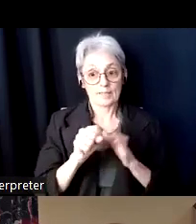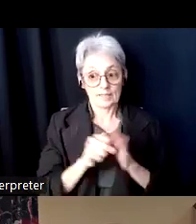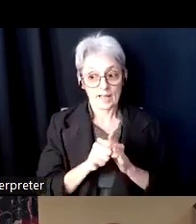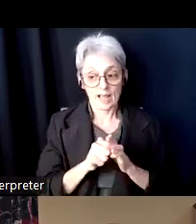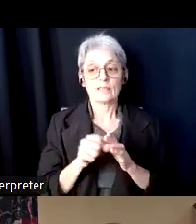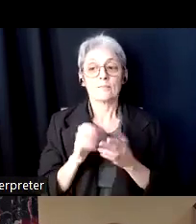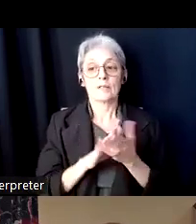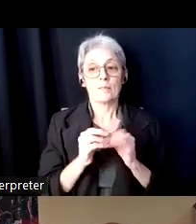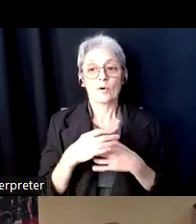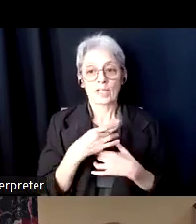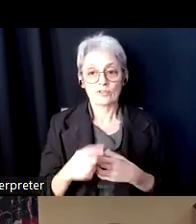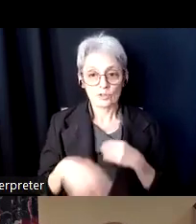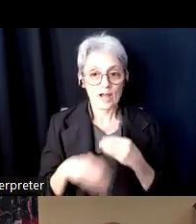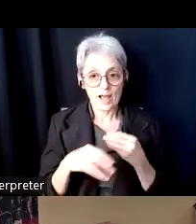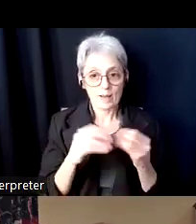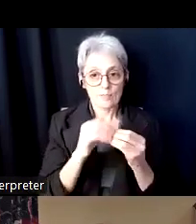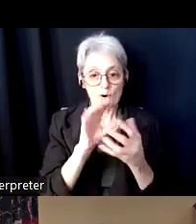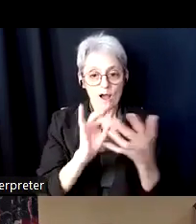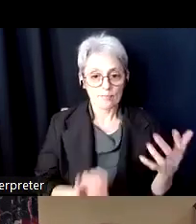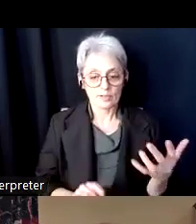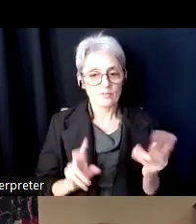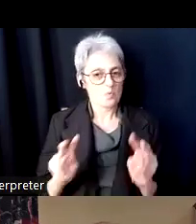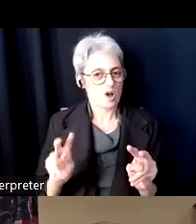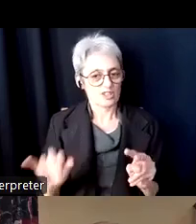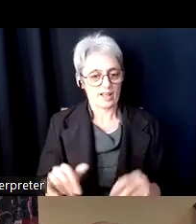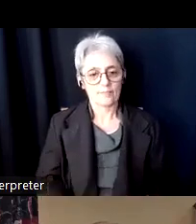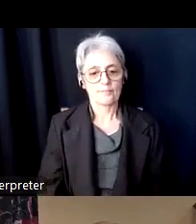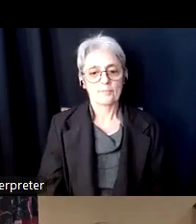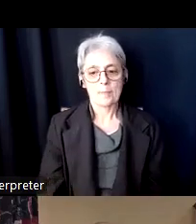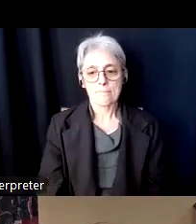expanding these options. So that's a trend to watch. Next slide, please.